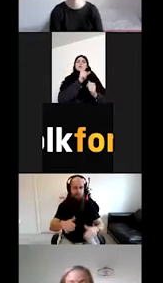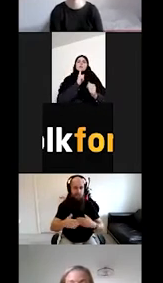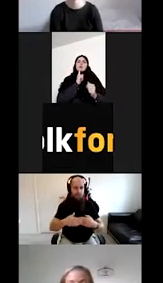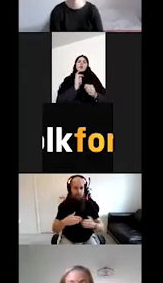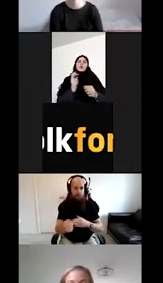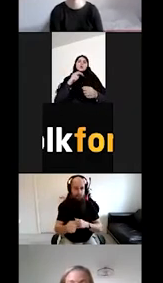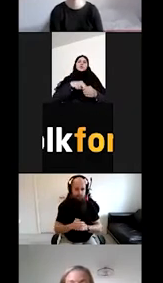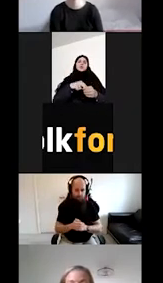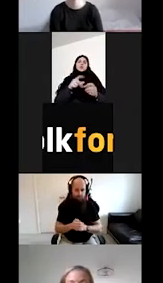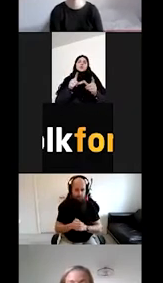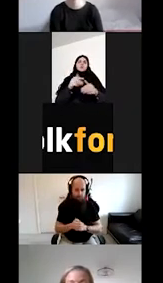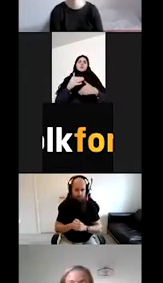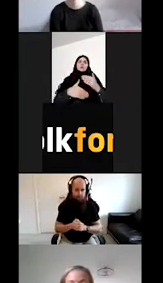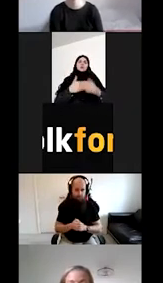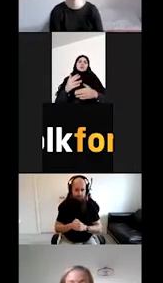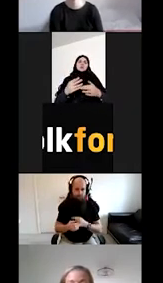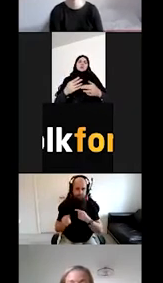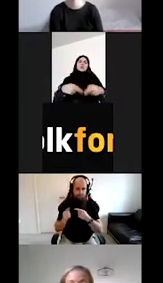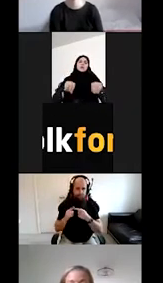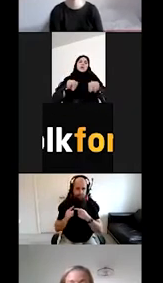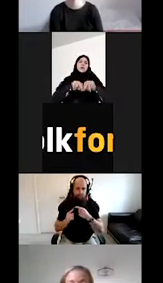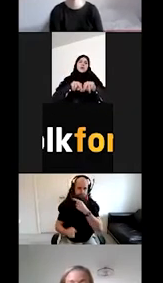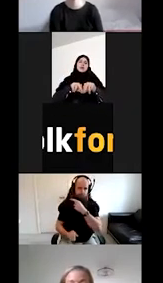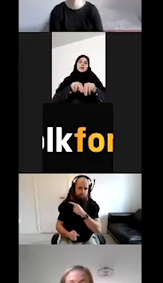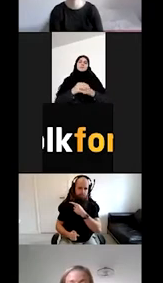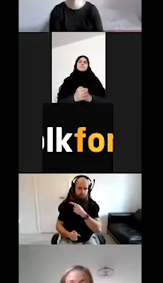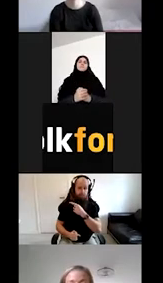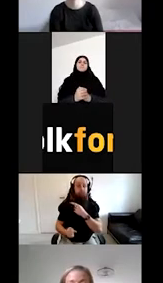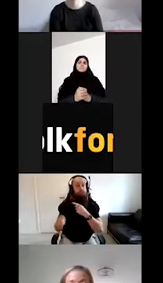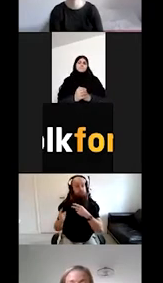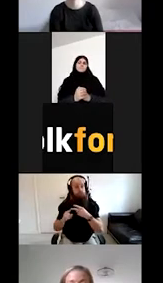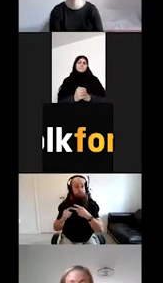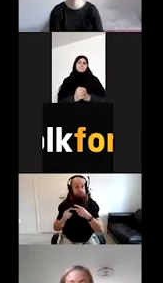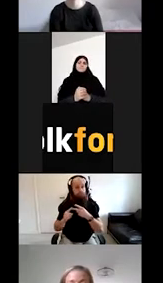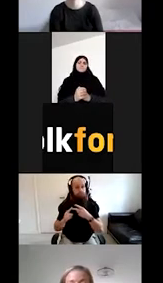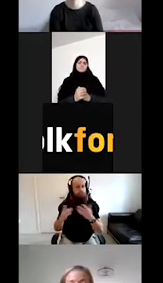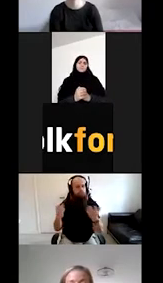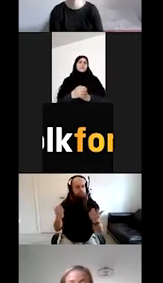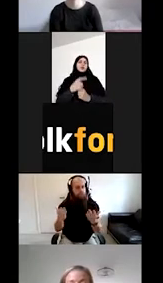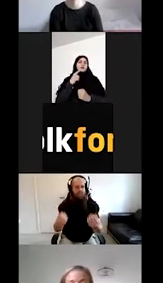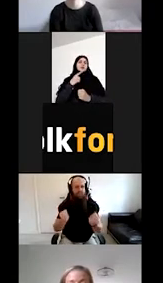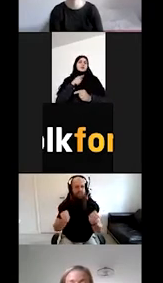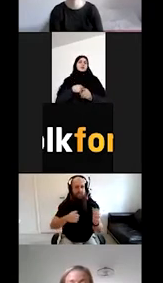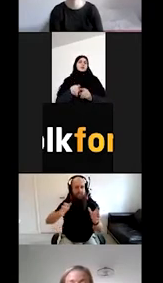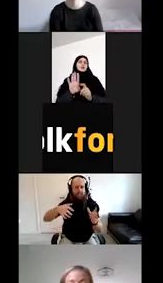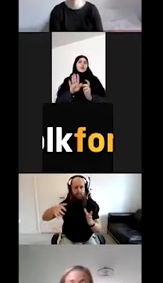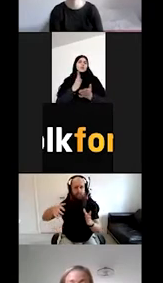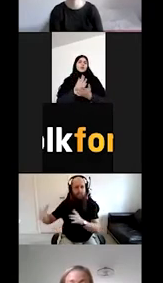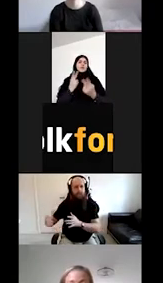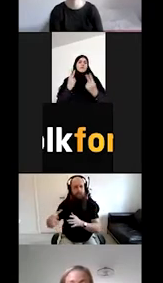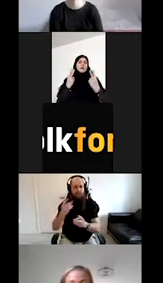that, it was important to gather and present the views and perspectives on the needs and interests